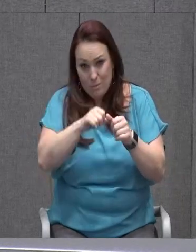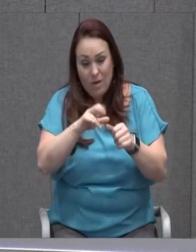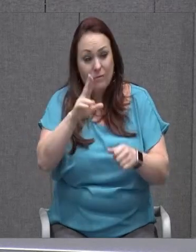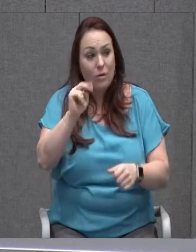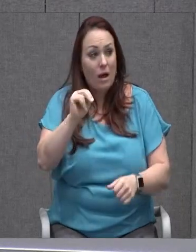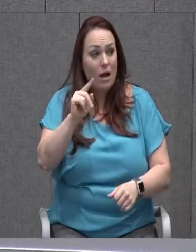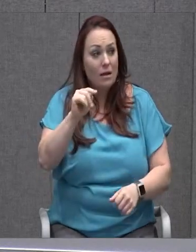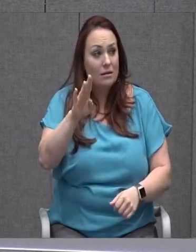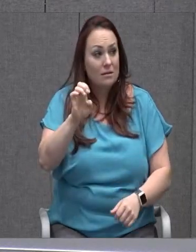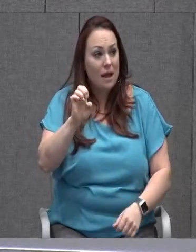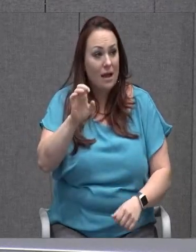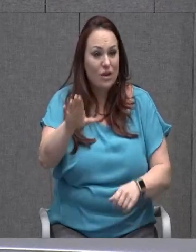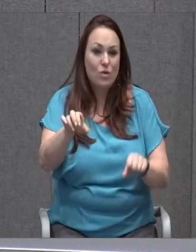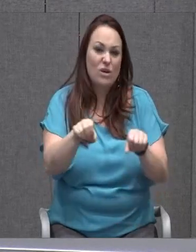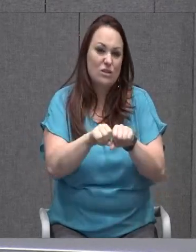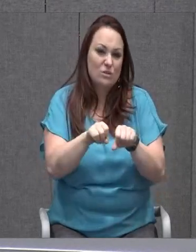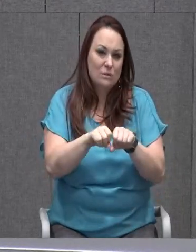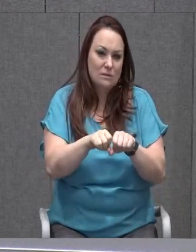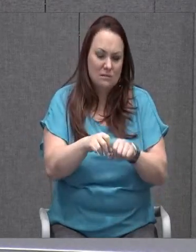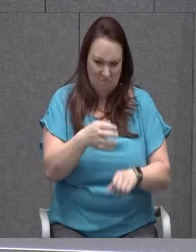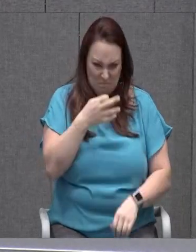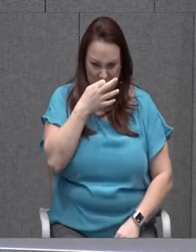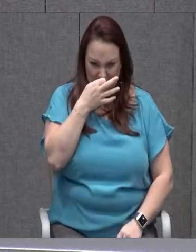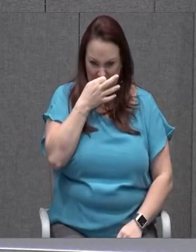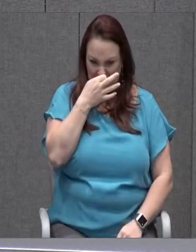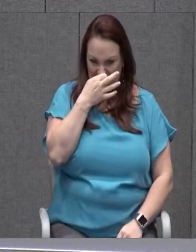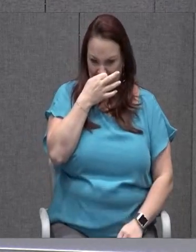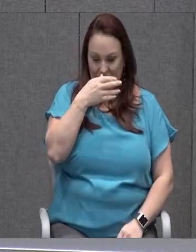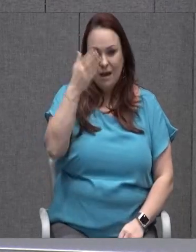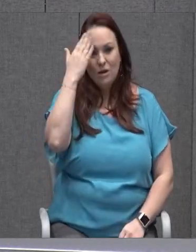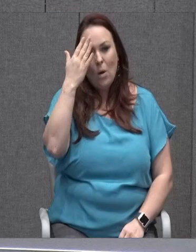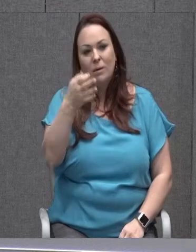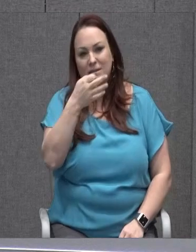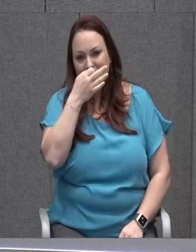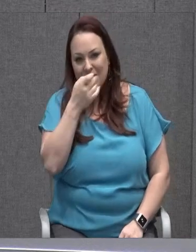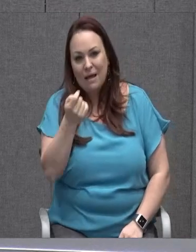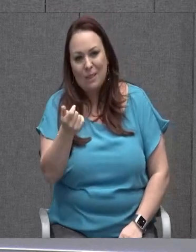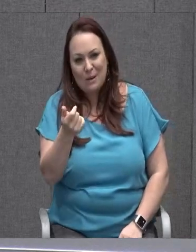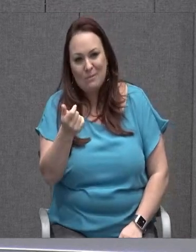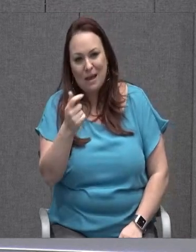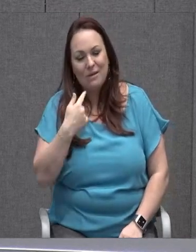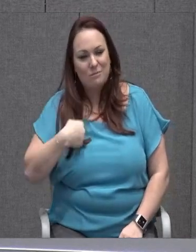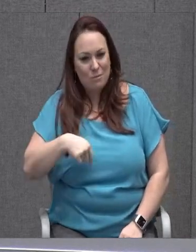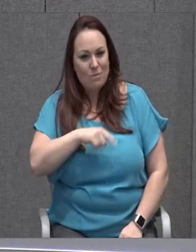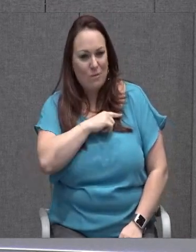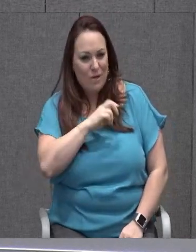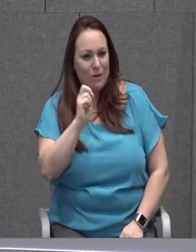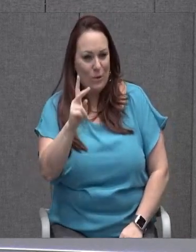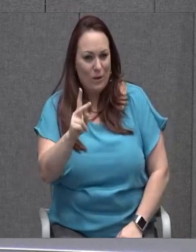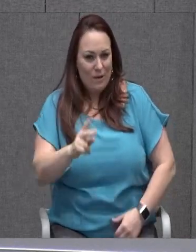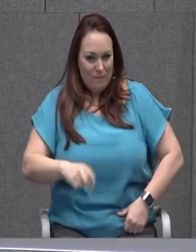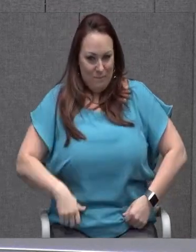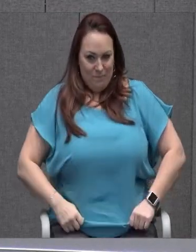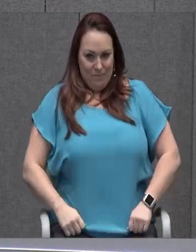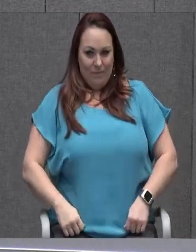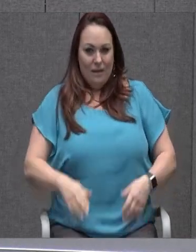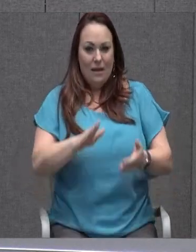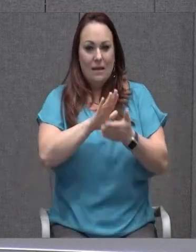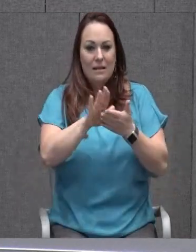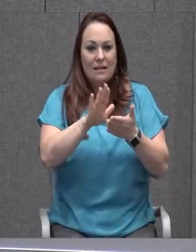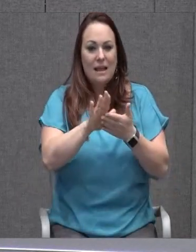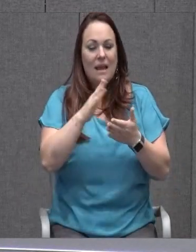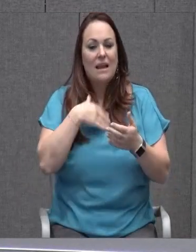have to be, I know it's going to stink a little bit, but we're okay. Yeah. We're okay. We're going to clean our feet